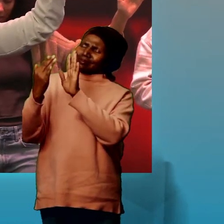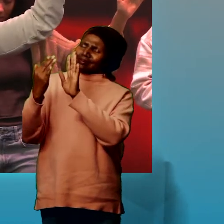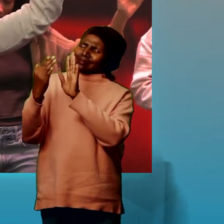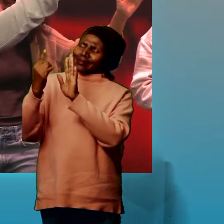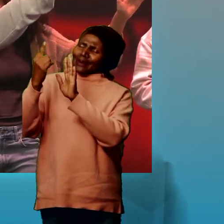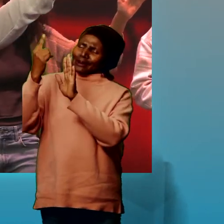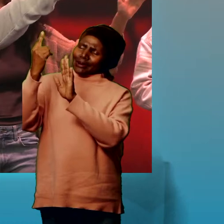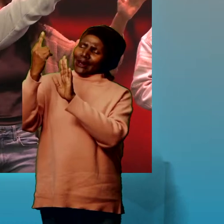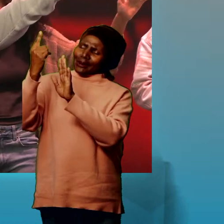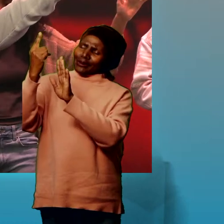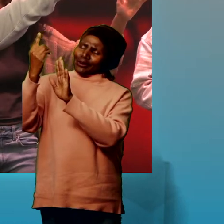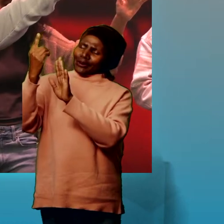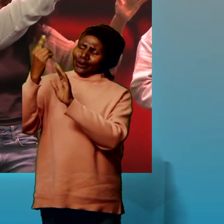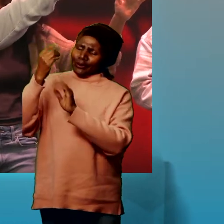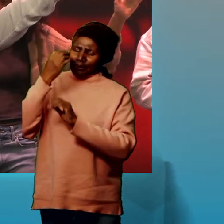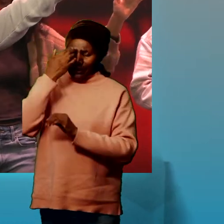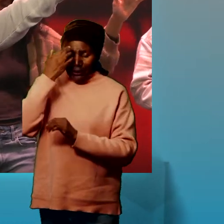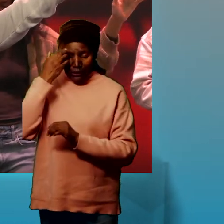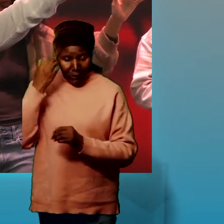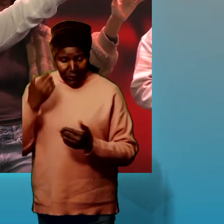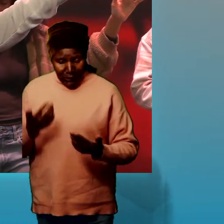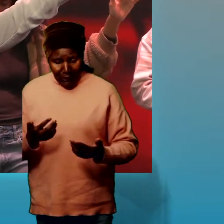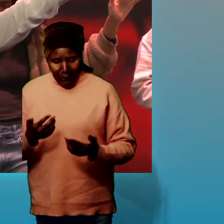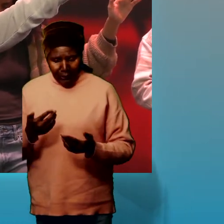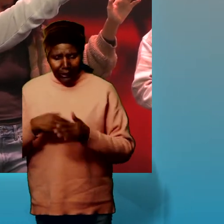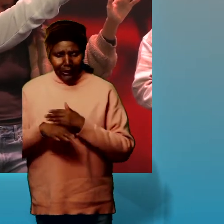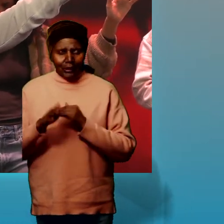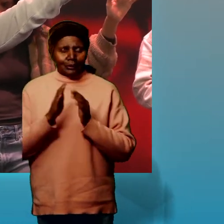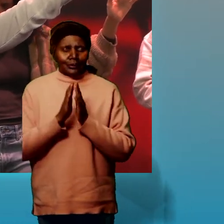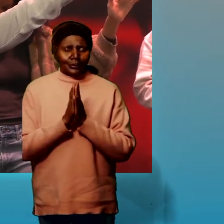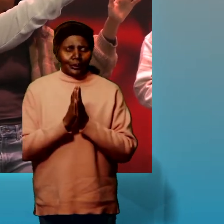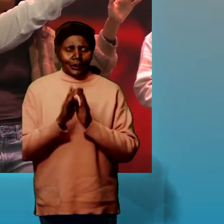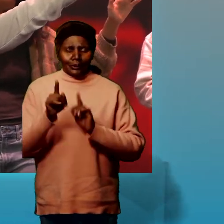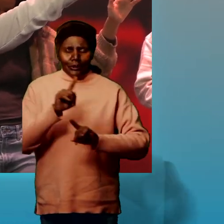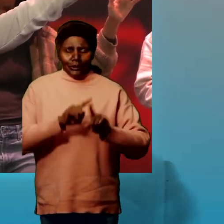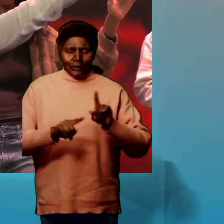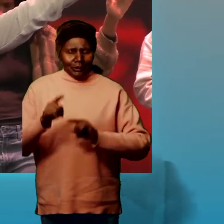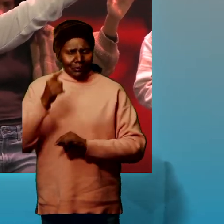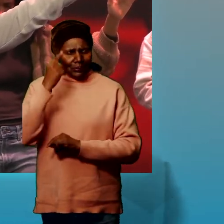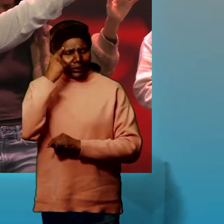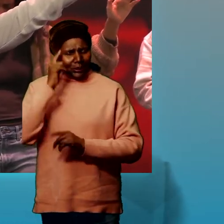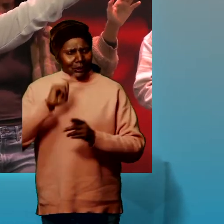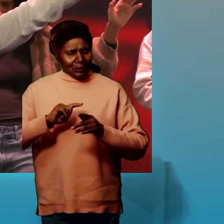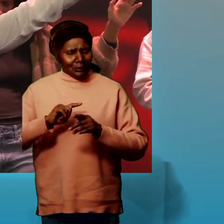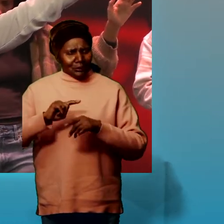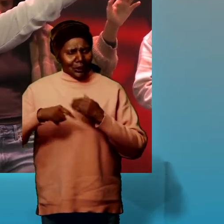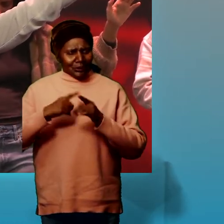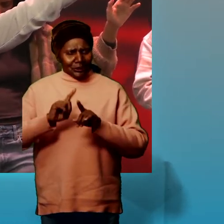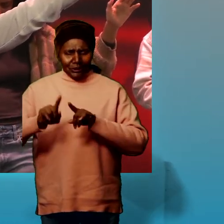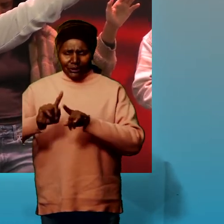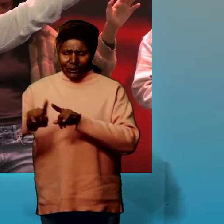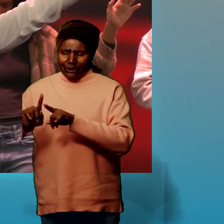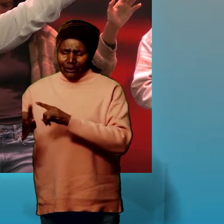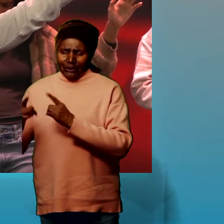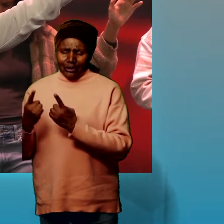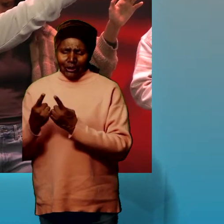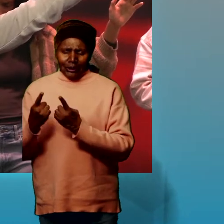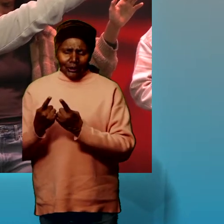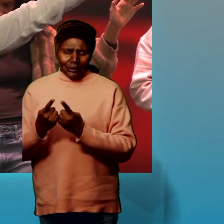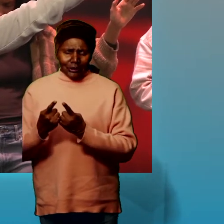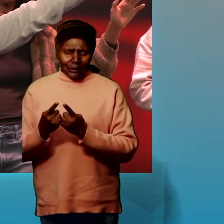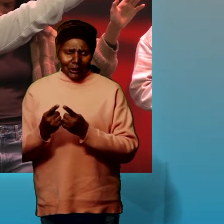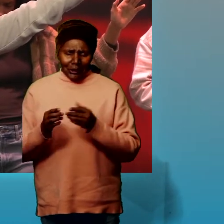as we stand here, Lord, at this prayer meeting tonight, Lord, thinking about all the things that happened, Lord, in the lead up to your death